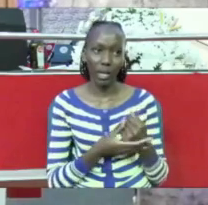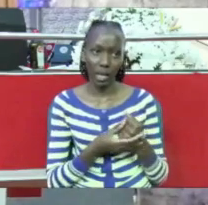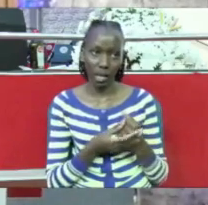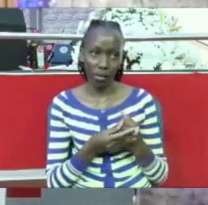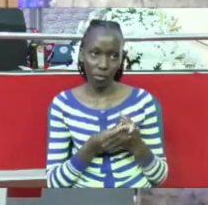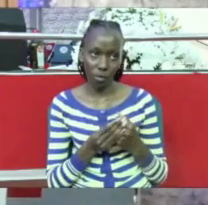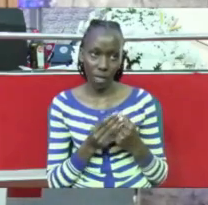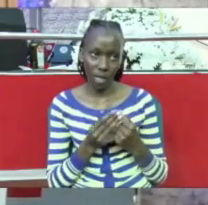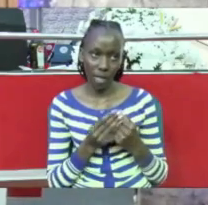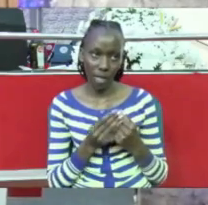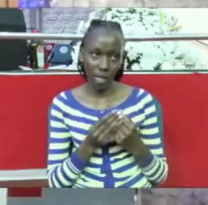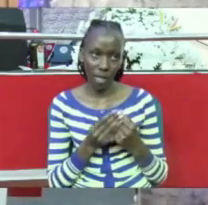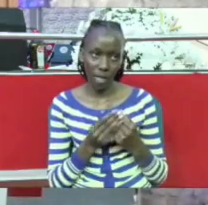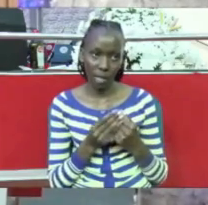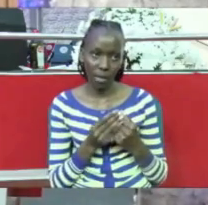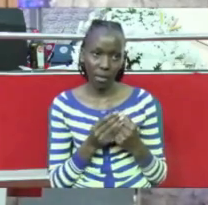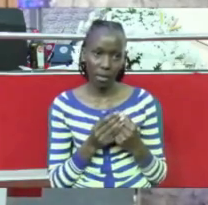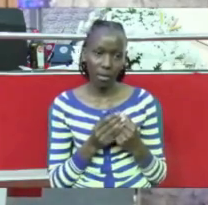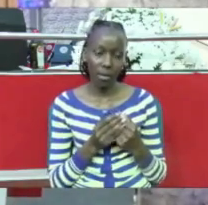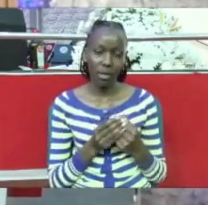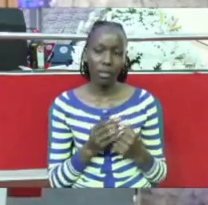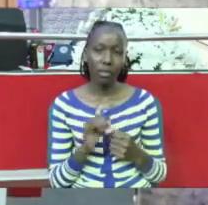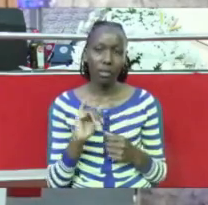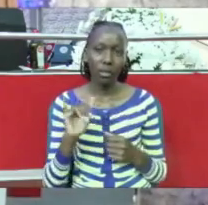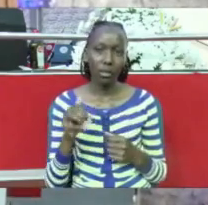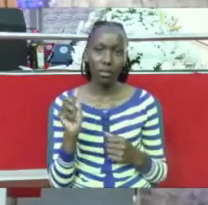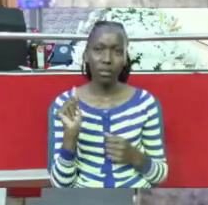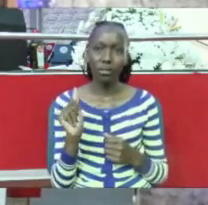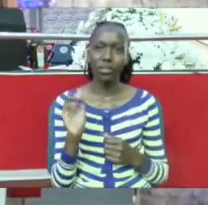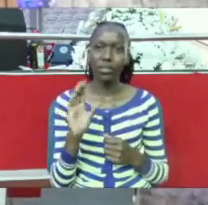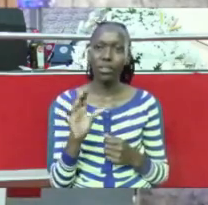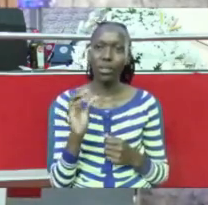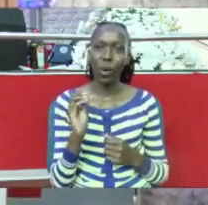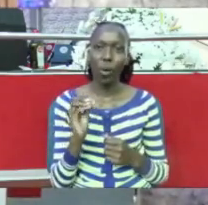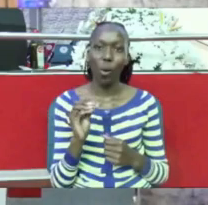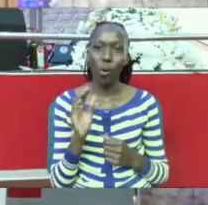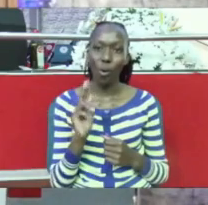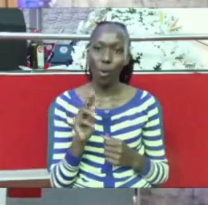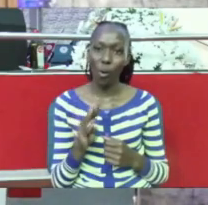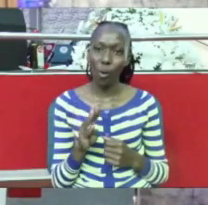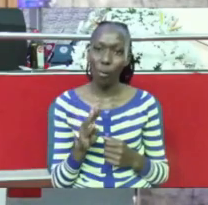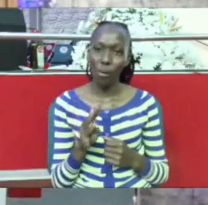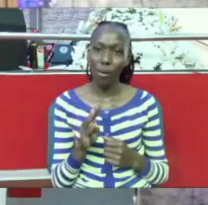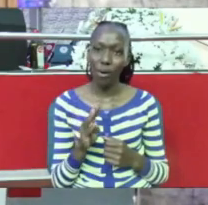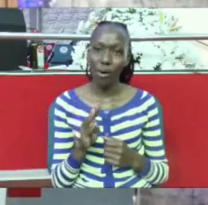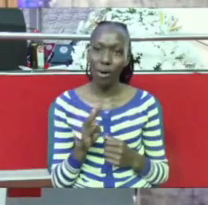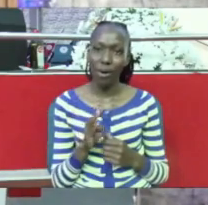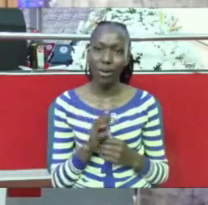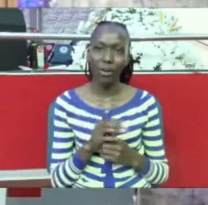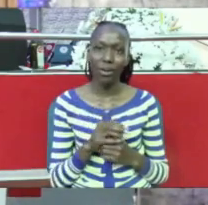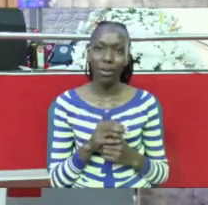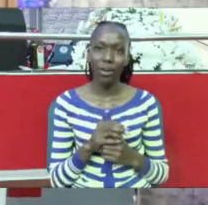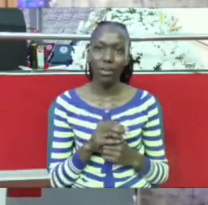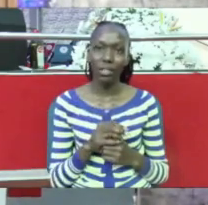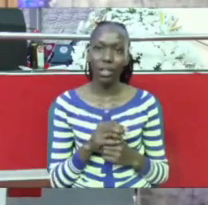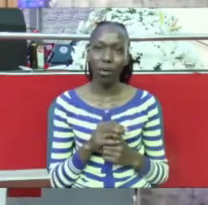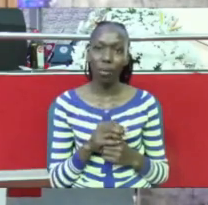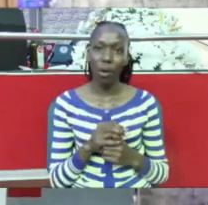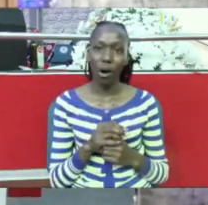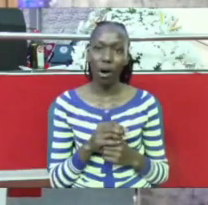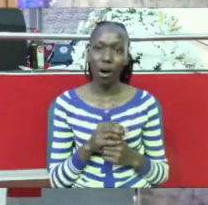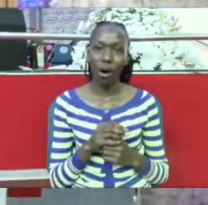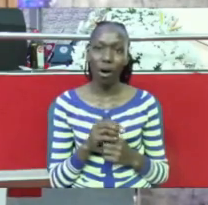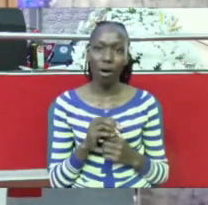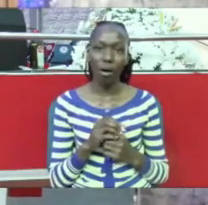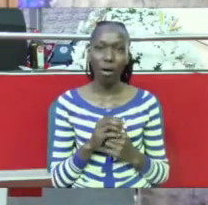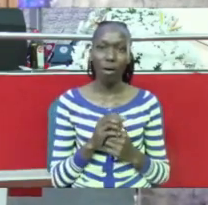avoided being heard and noticed. Angetaka kutambulika ama wala kusikika. And remember his brother Esau. Na tunatambua habari ya